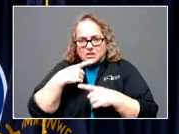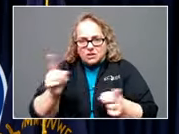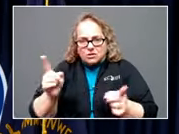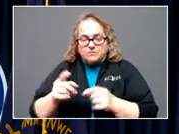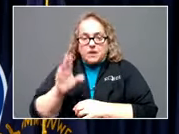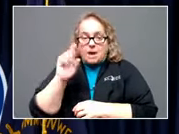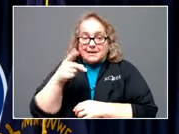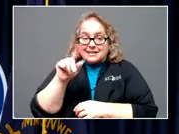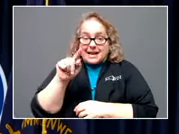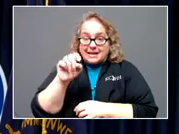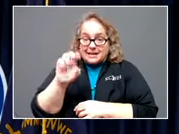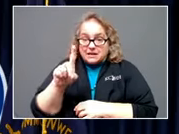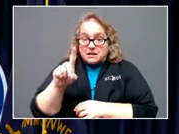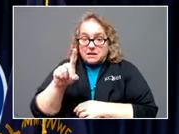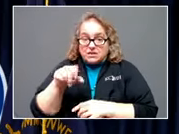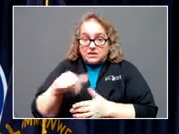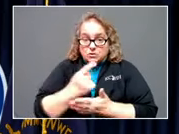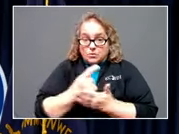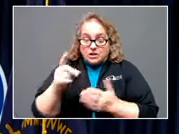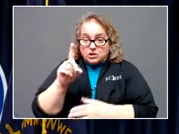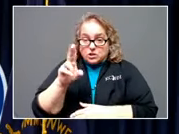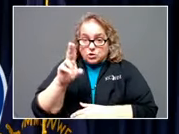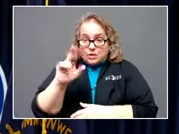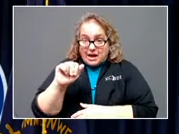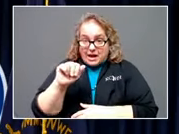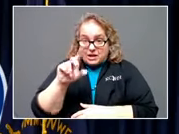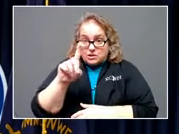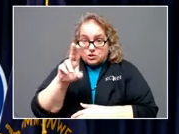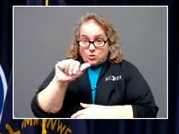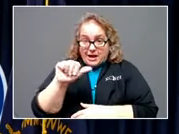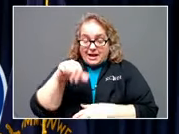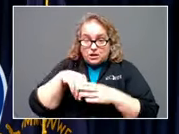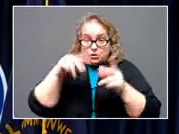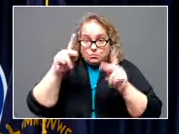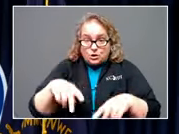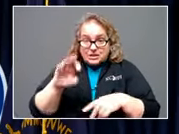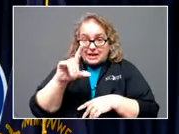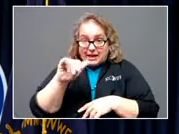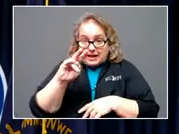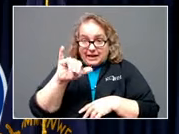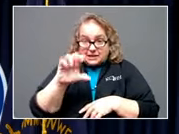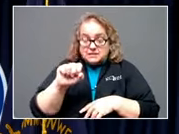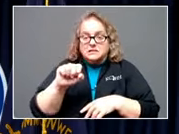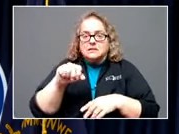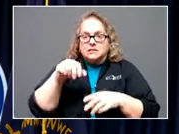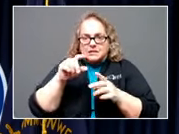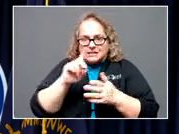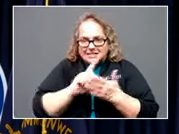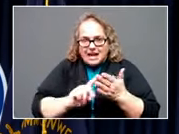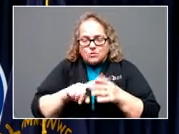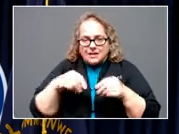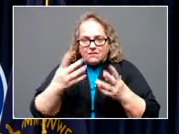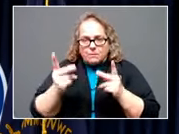unemployment insurance DUA clinics, in-person clinics designed to give people the help they need. They are Tuesday through